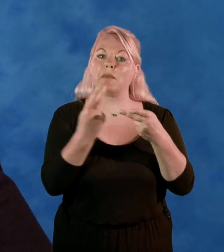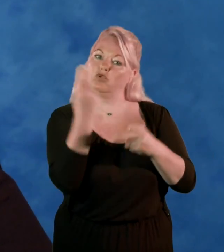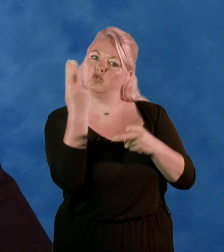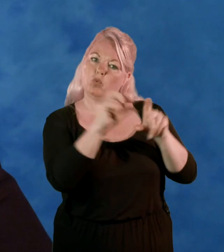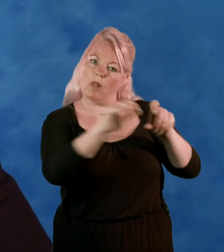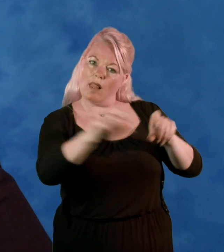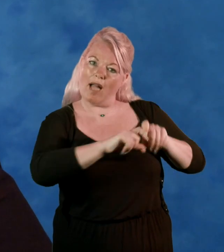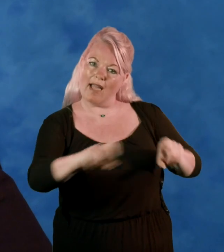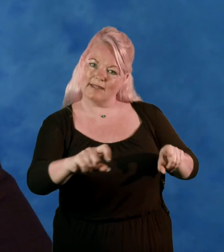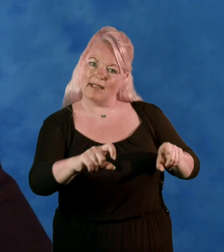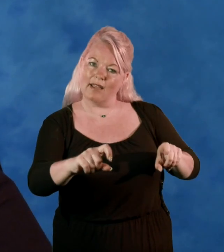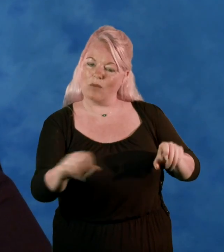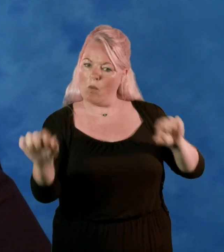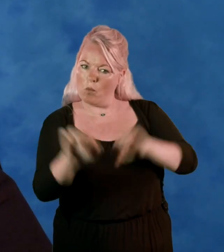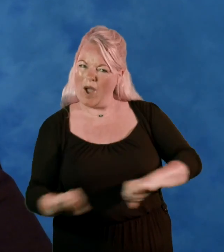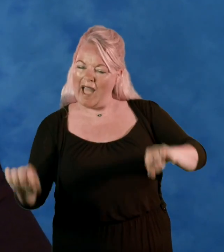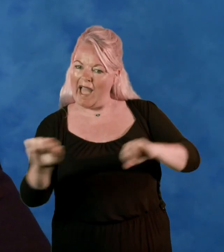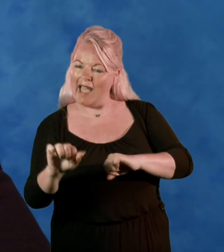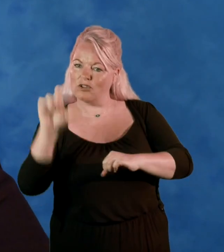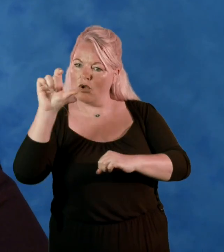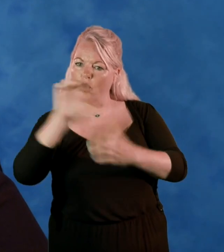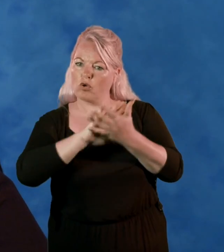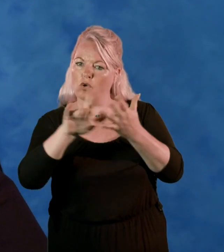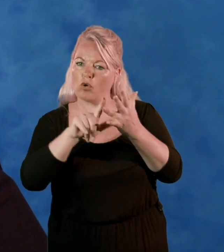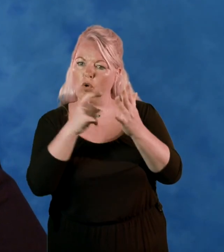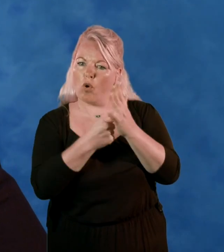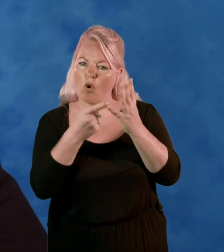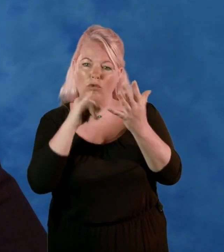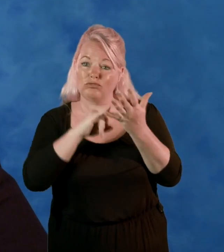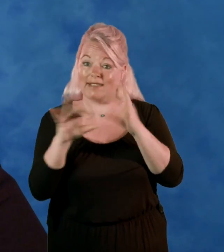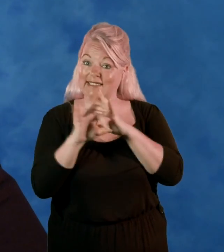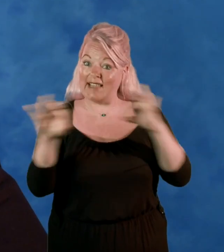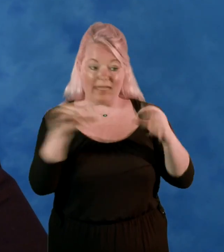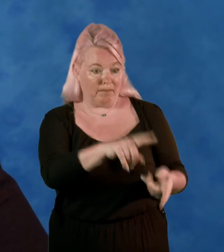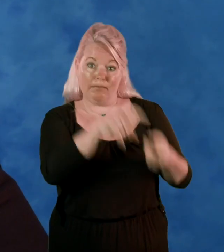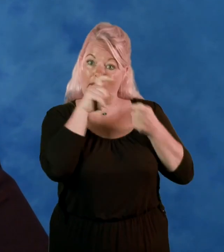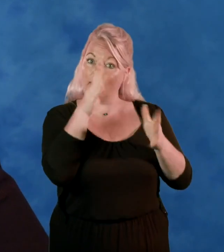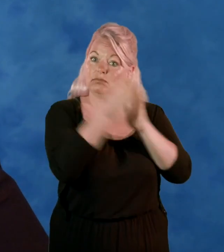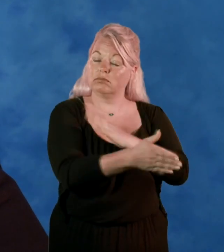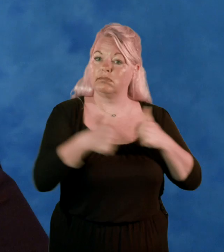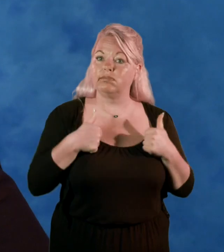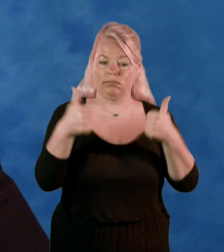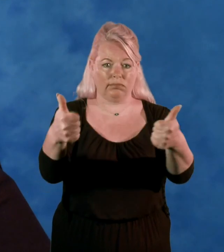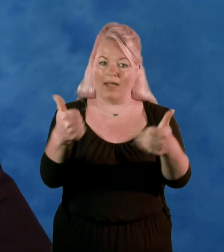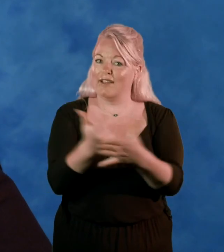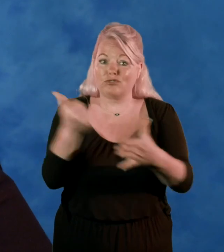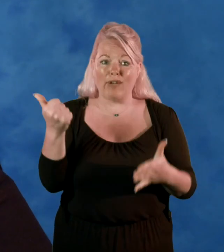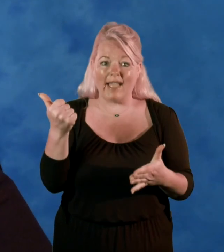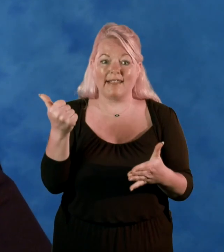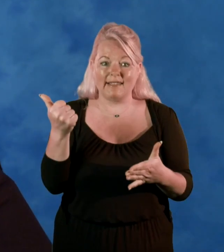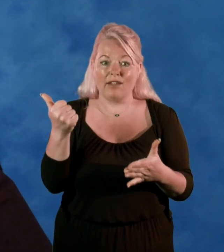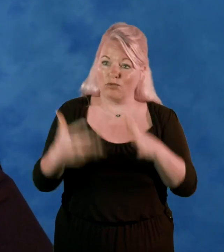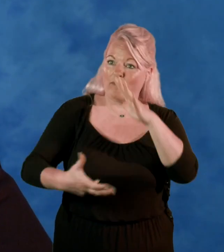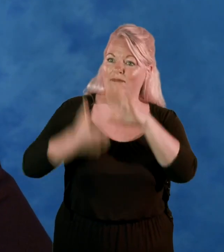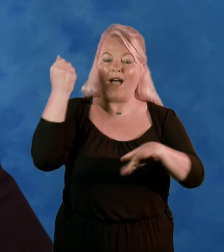lines instead of waiting for the chorus or the best verse I know. And it's great. It's great to